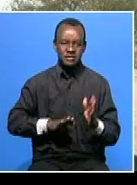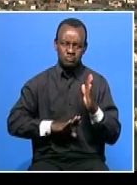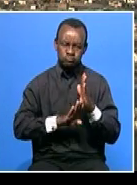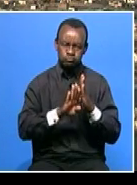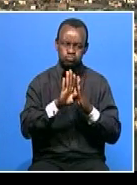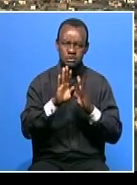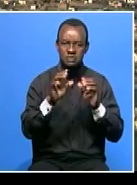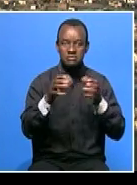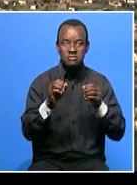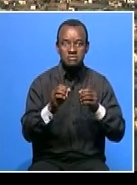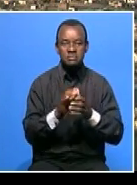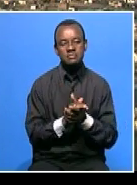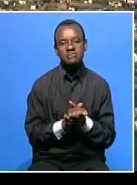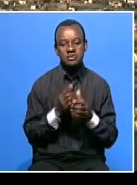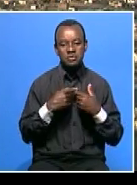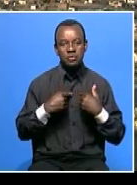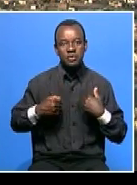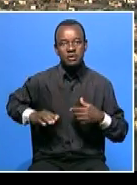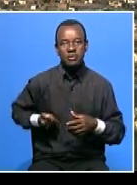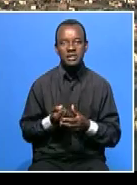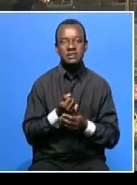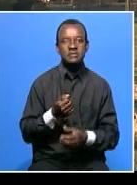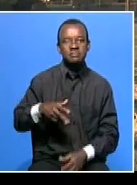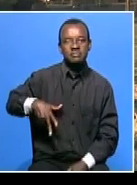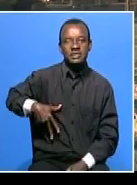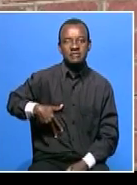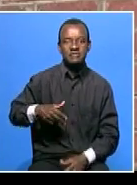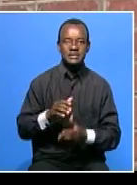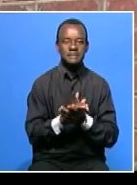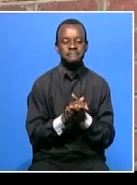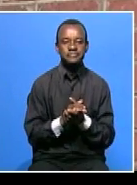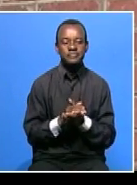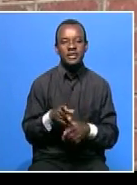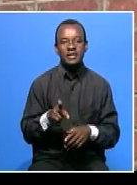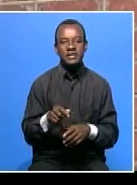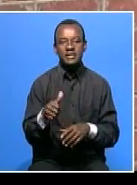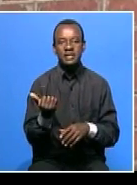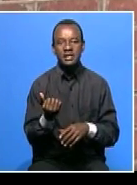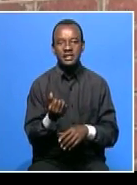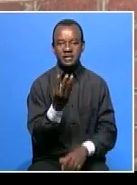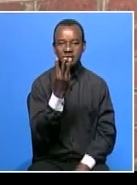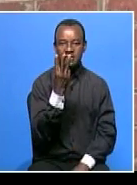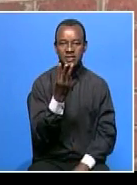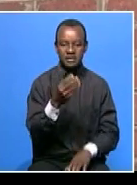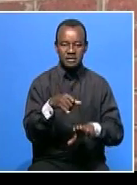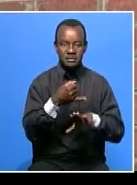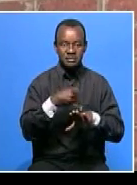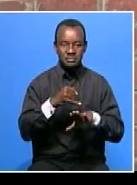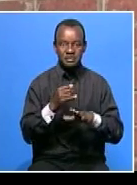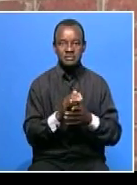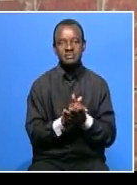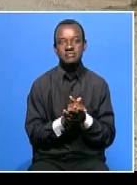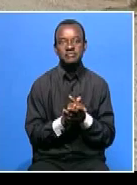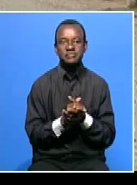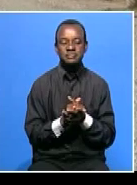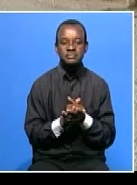way. Apart from the settlements such as Anchor, Ervia and Fransfontein, which are supposed to be fed economically by